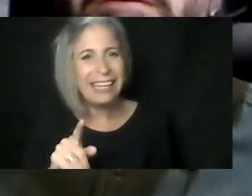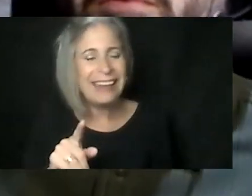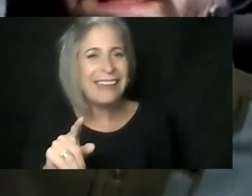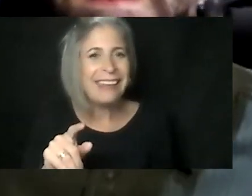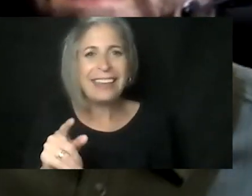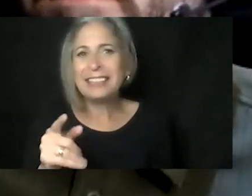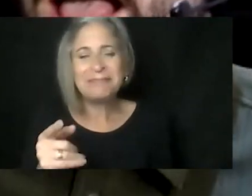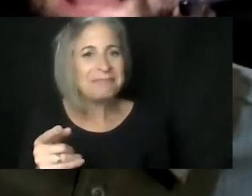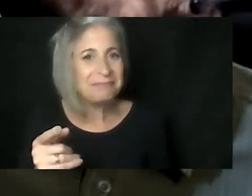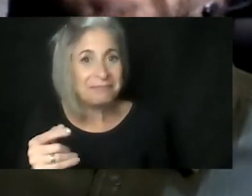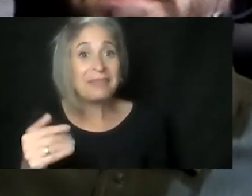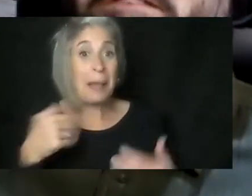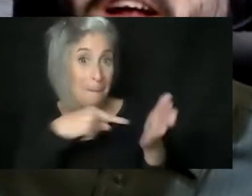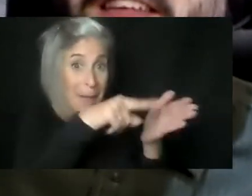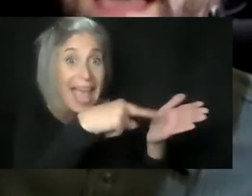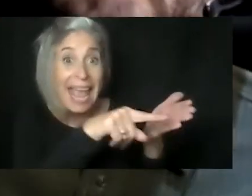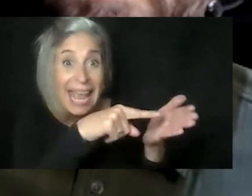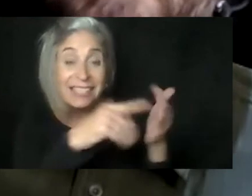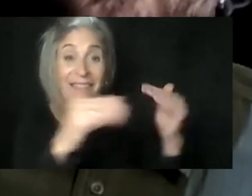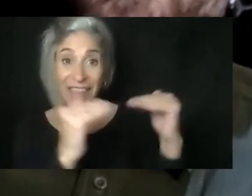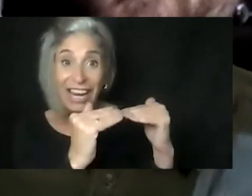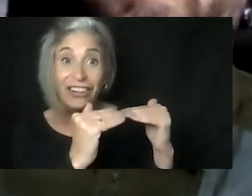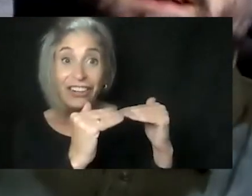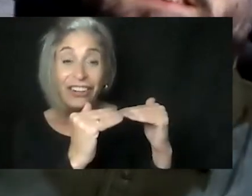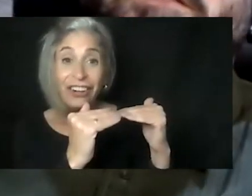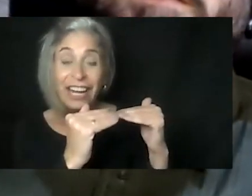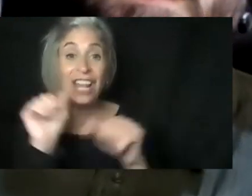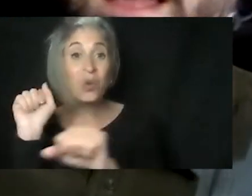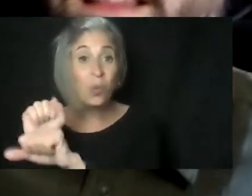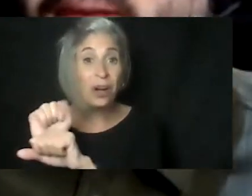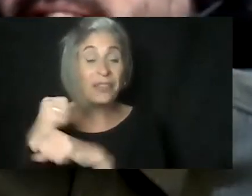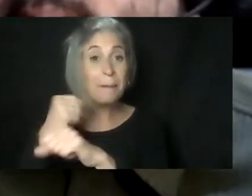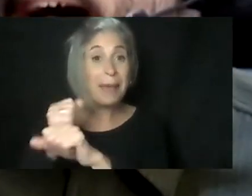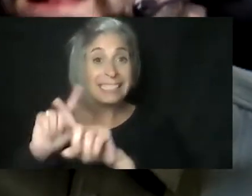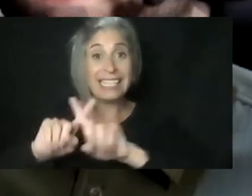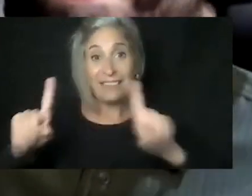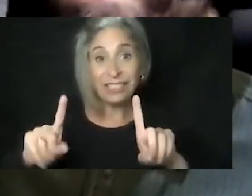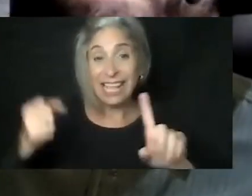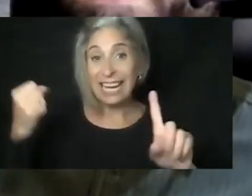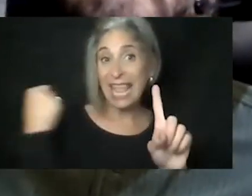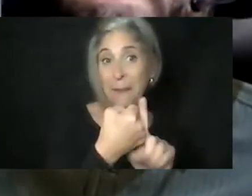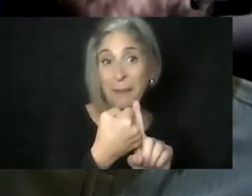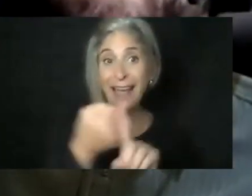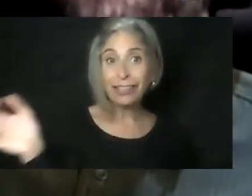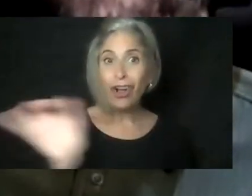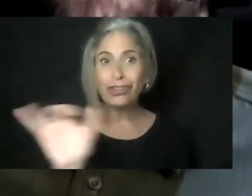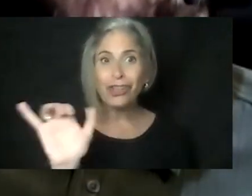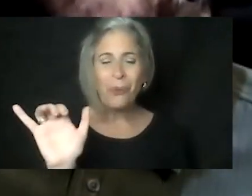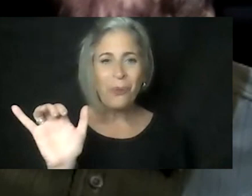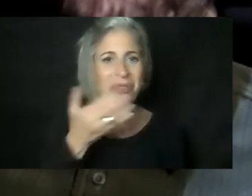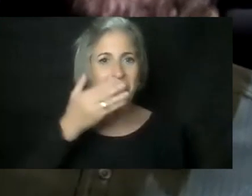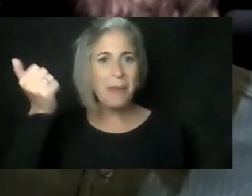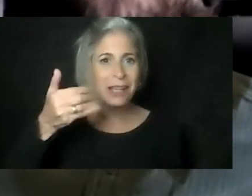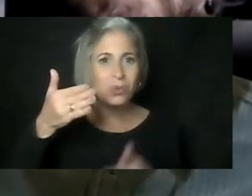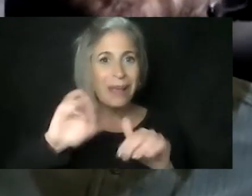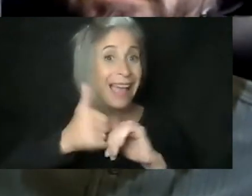only really does pay and compensate fairly, but that is work that really makes a difference and that makes an impact. And the best ways to do